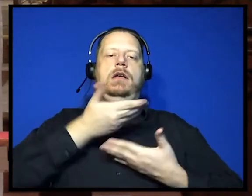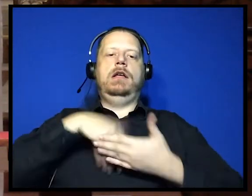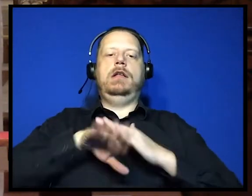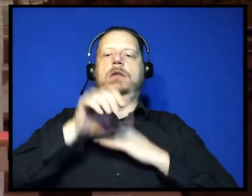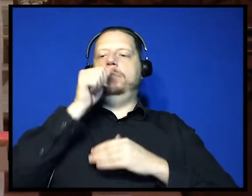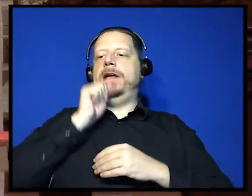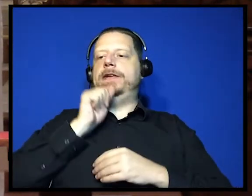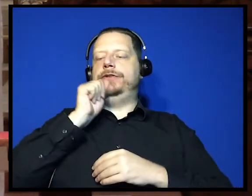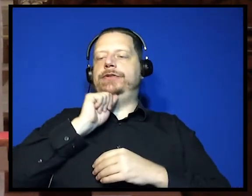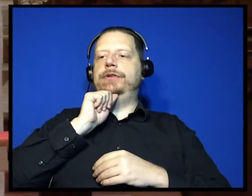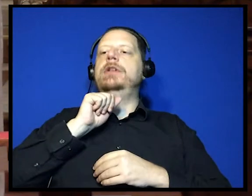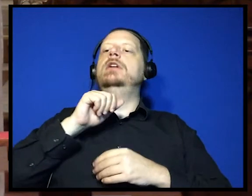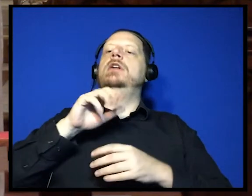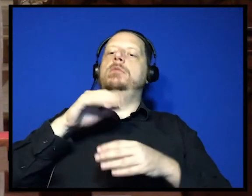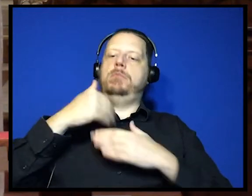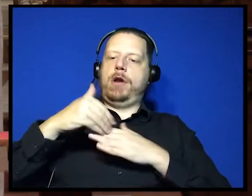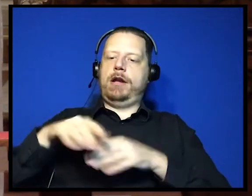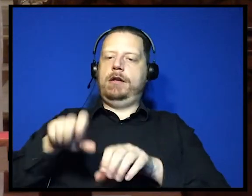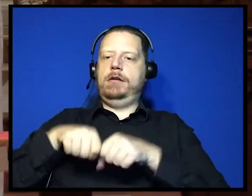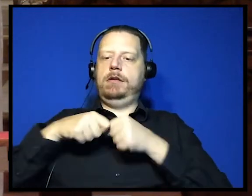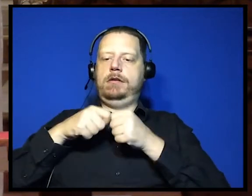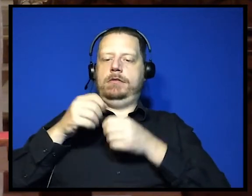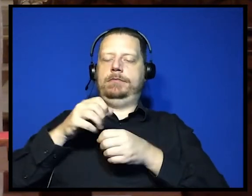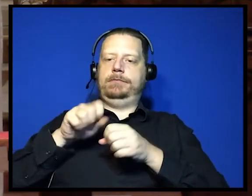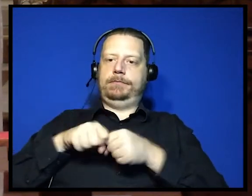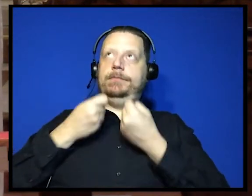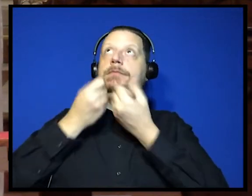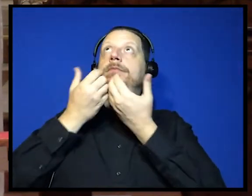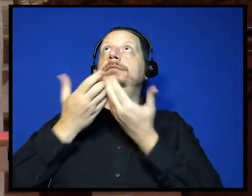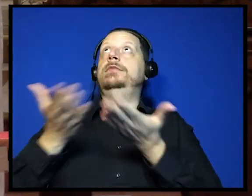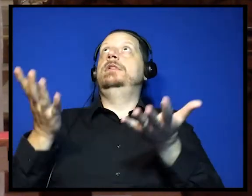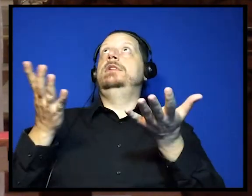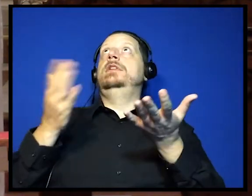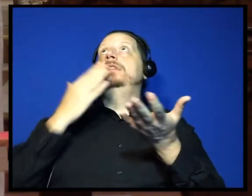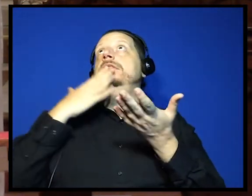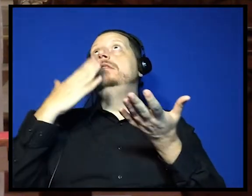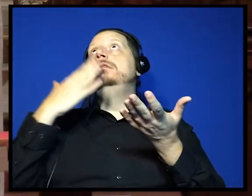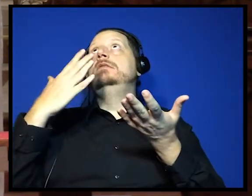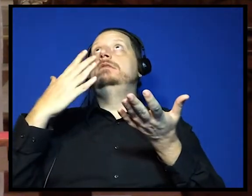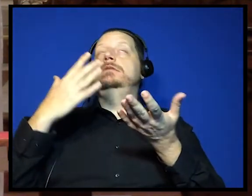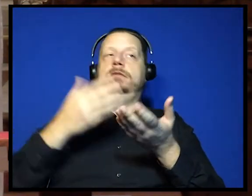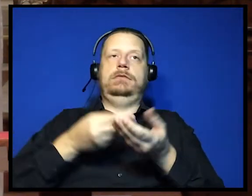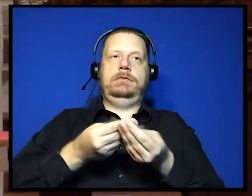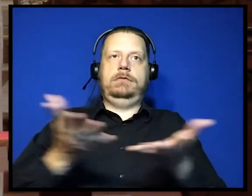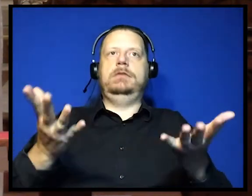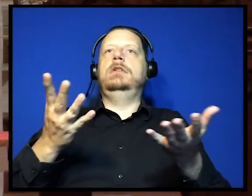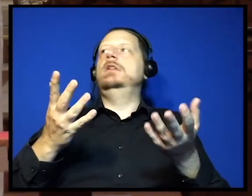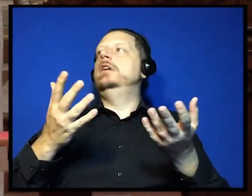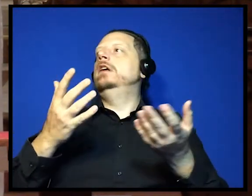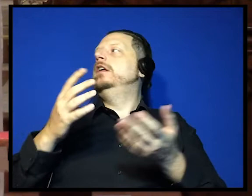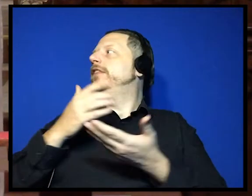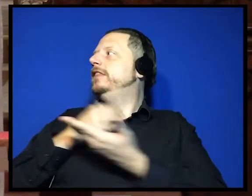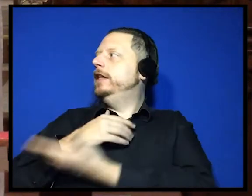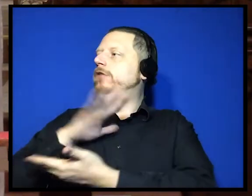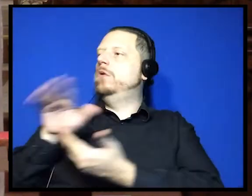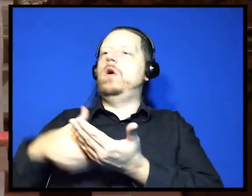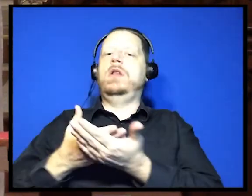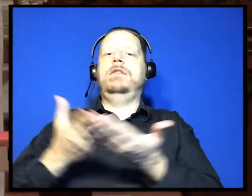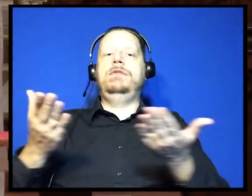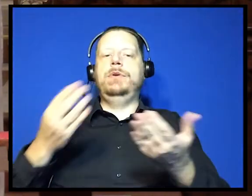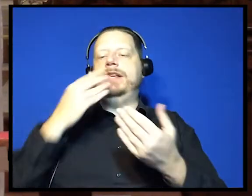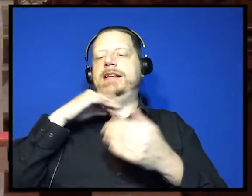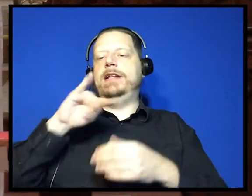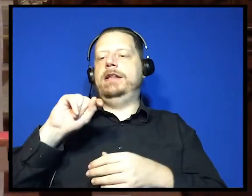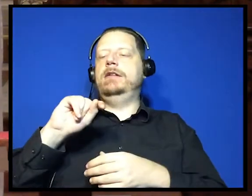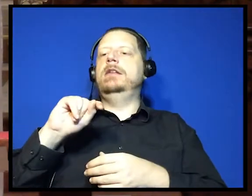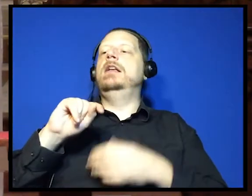his passion, he took bread and, giving thanks, broke it and gave it to his disciples, saying, "Take this, all of you, and